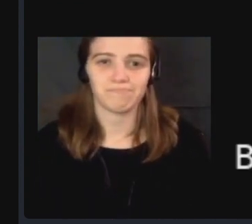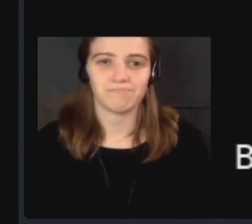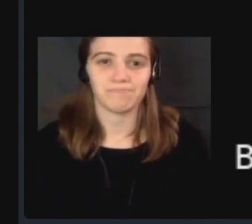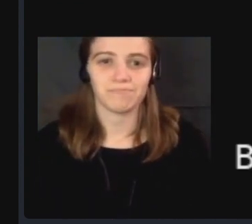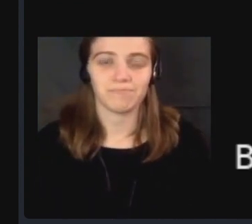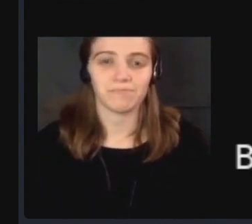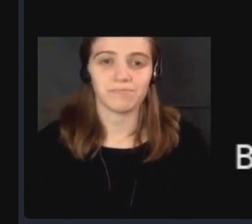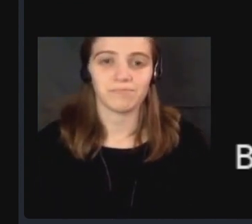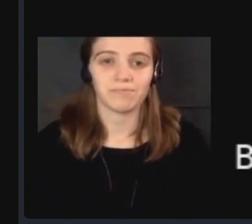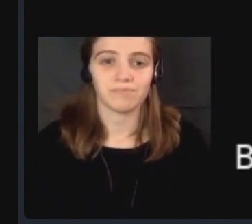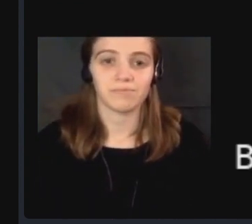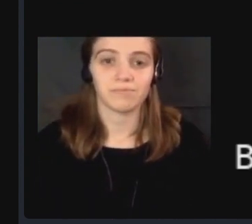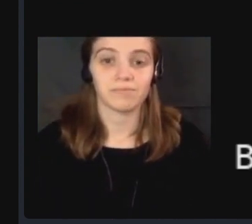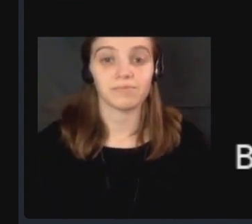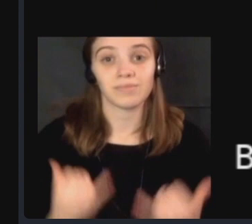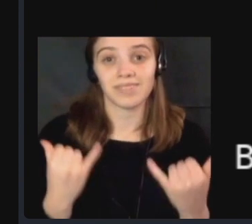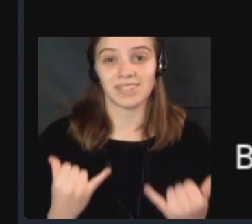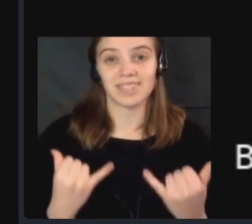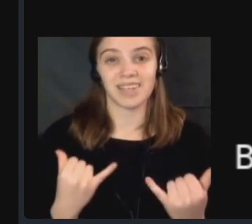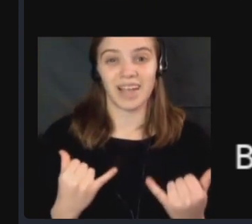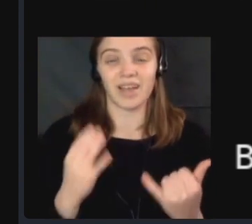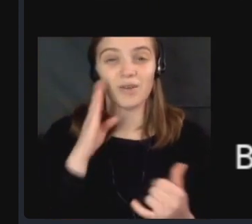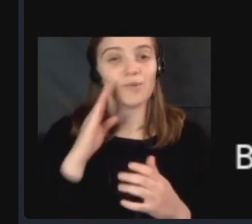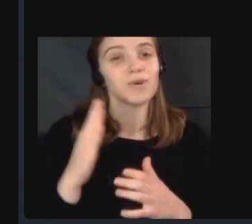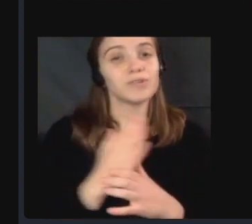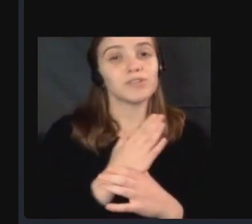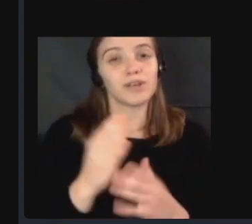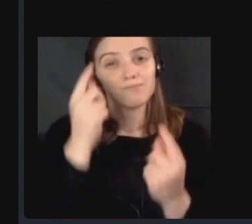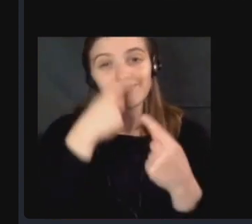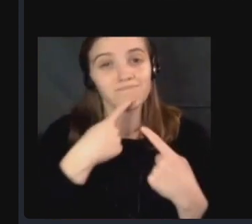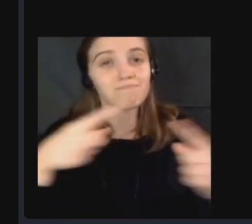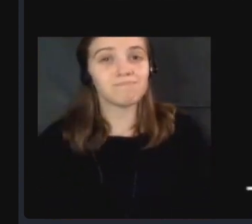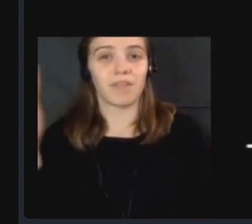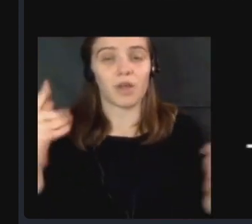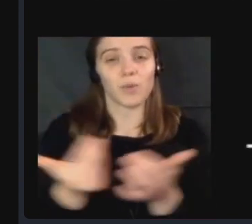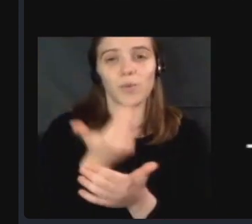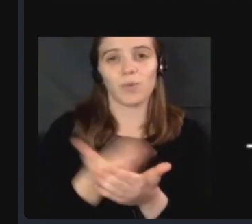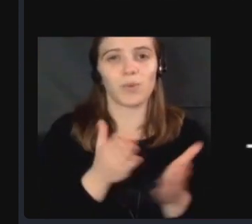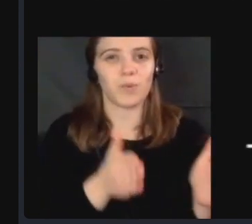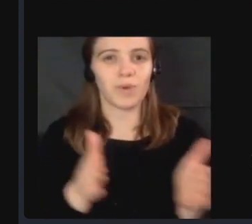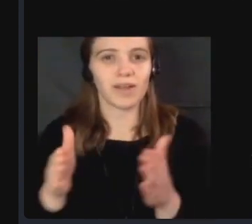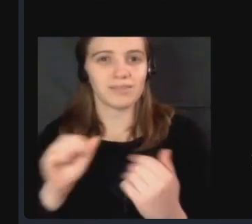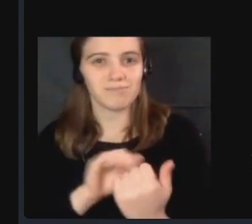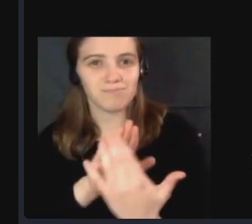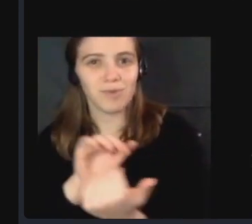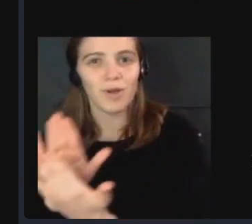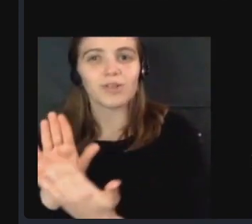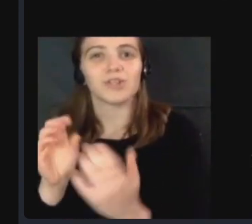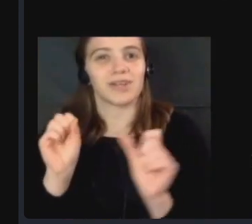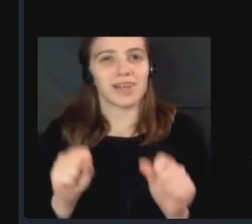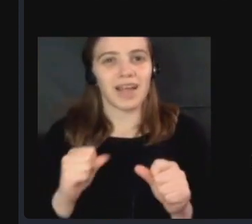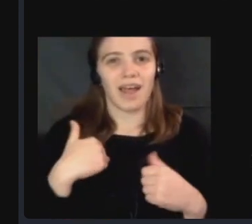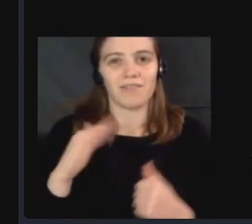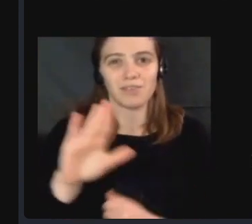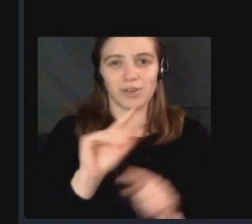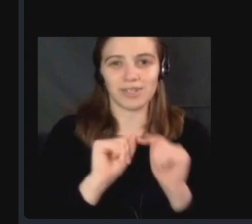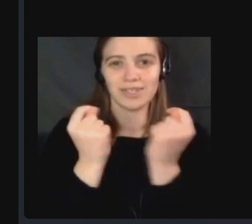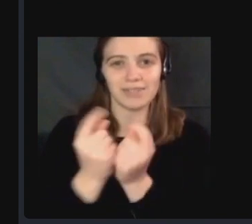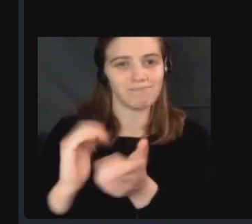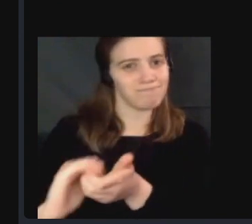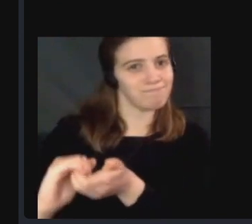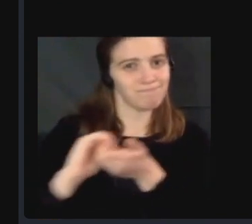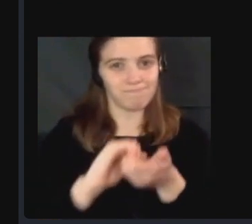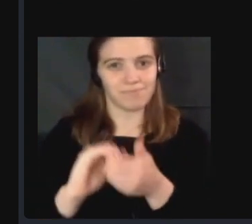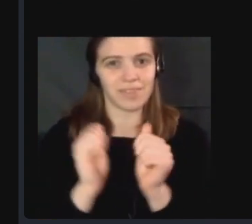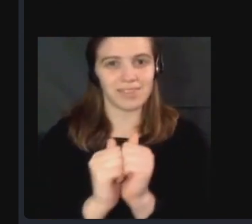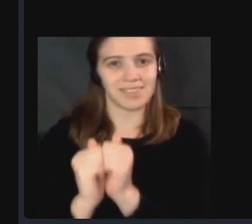Today, we're going to share some of the new ways that we hope to bring you and your teammates together at every stage of the